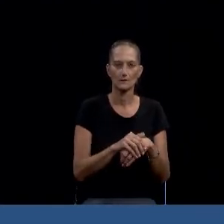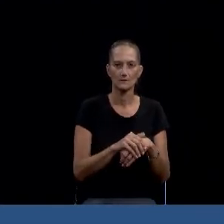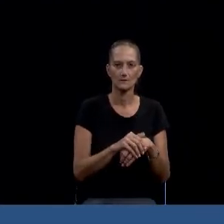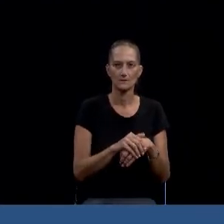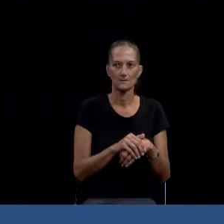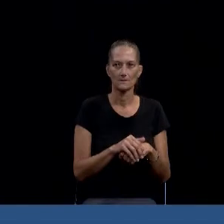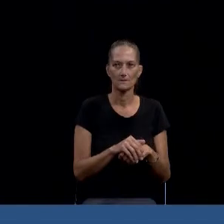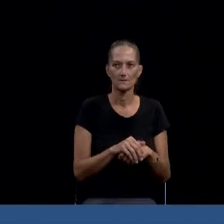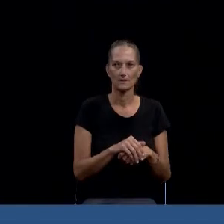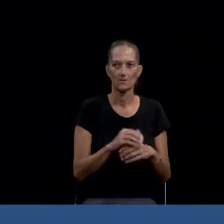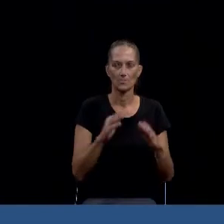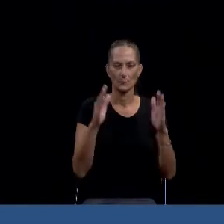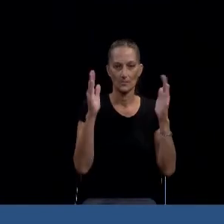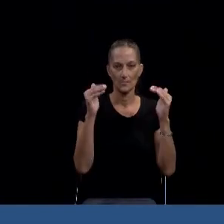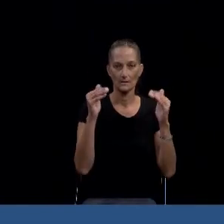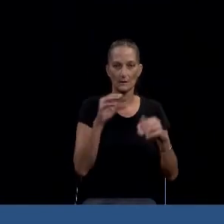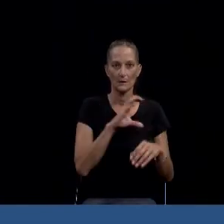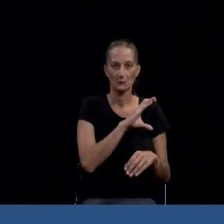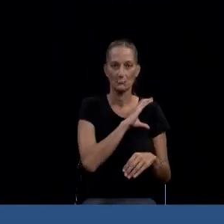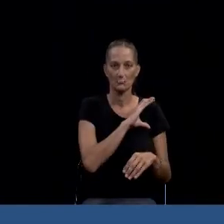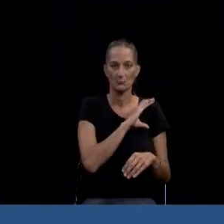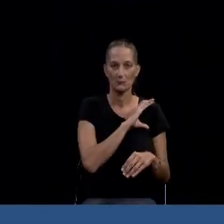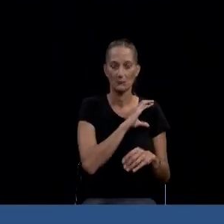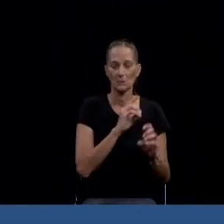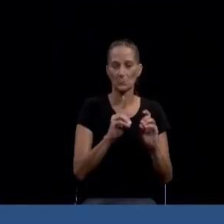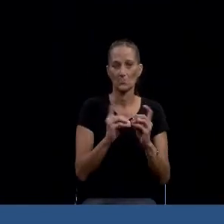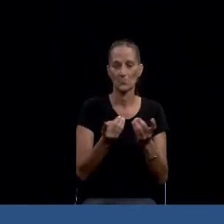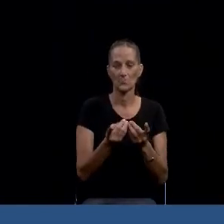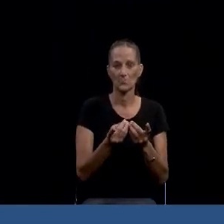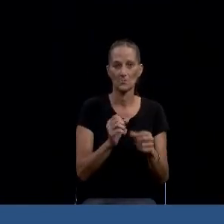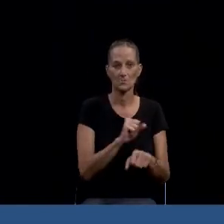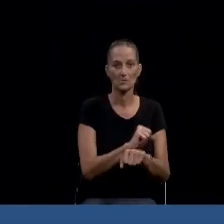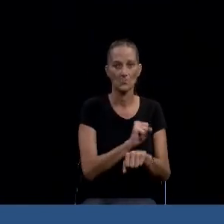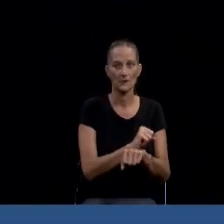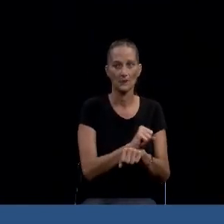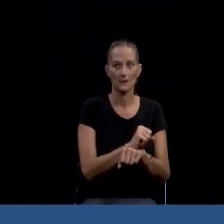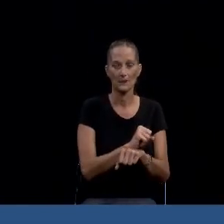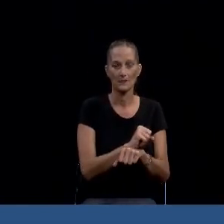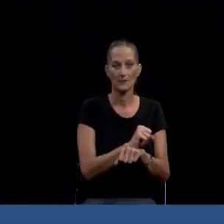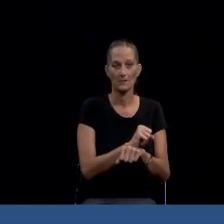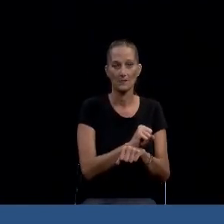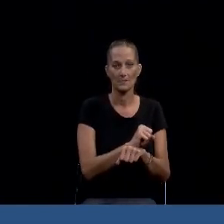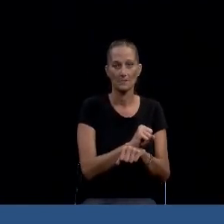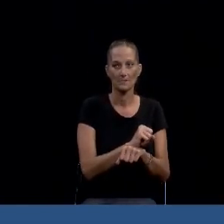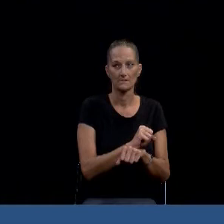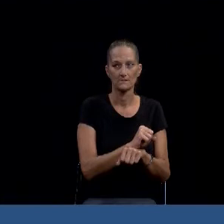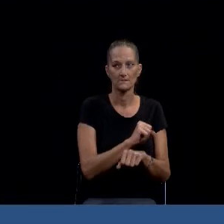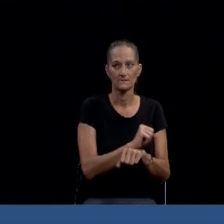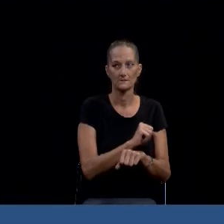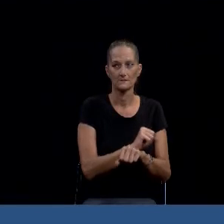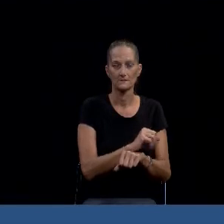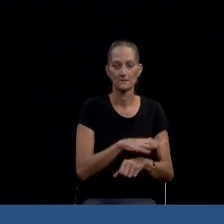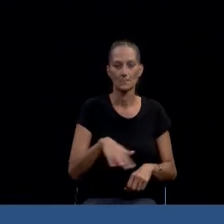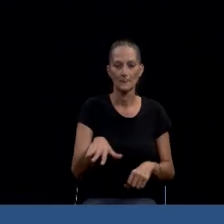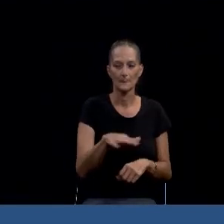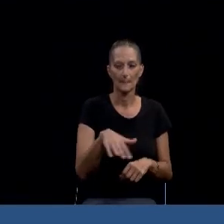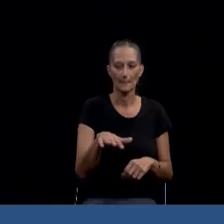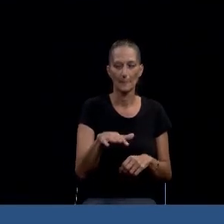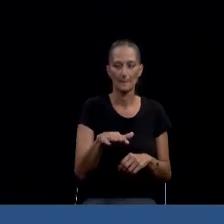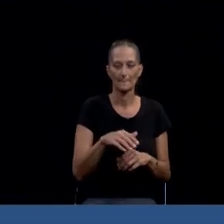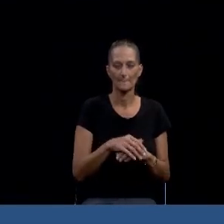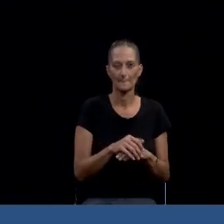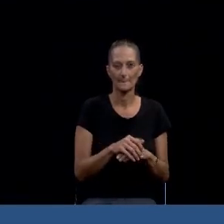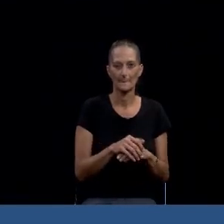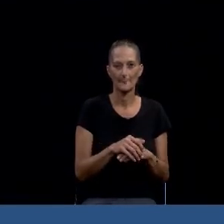our security. And the present management office will be used as a laundromat because we